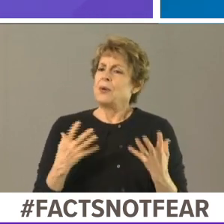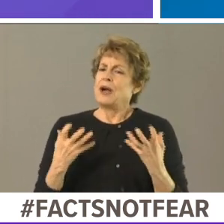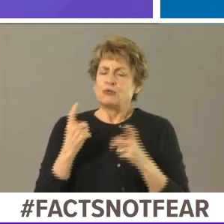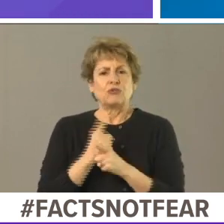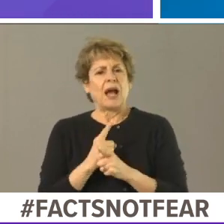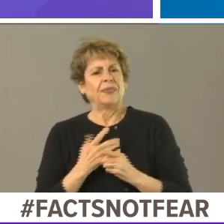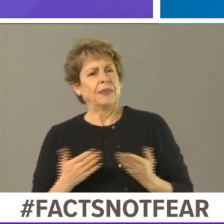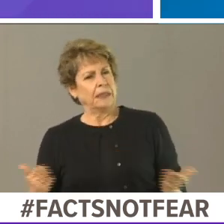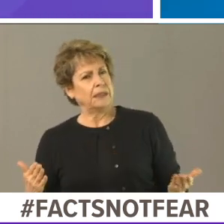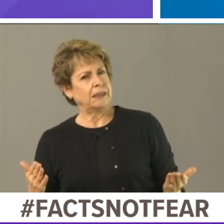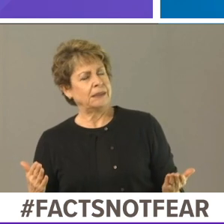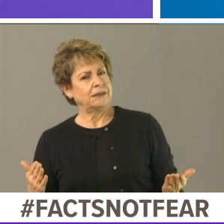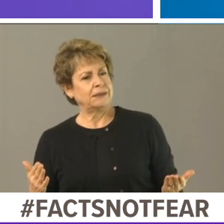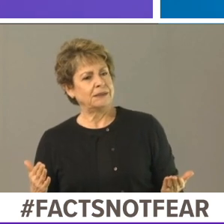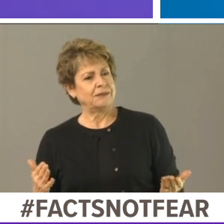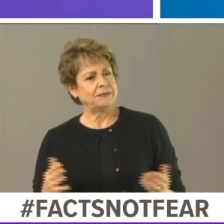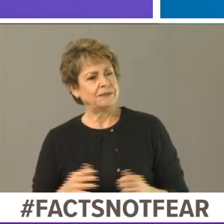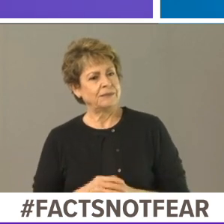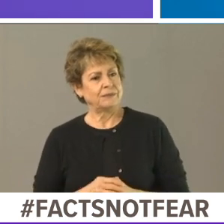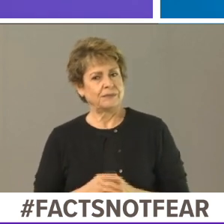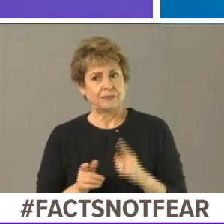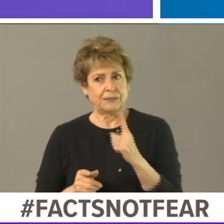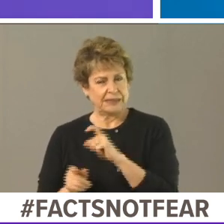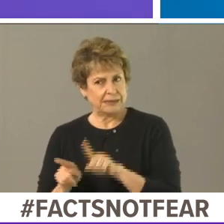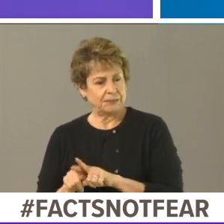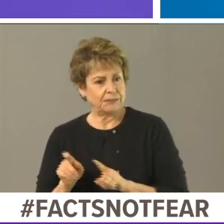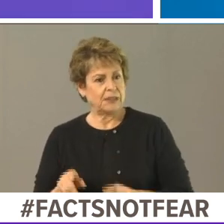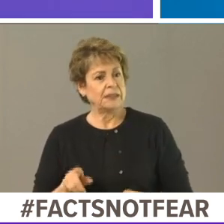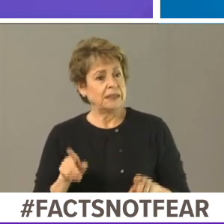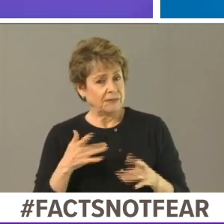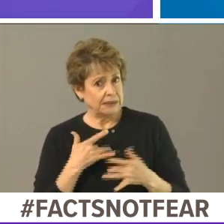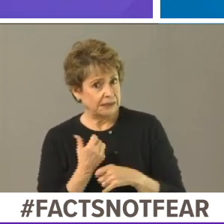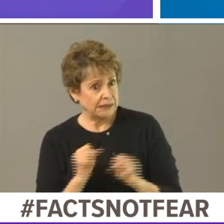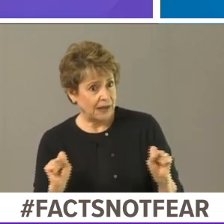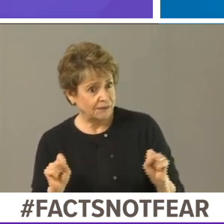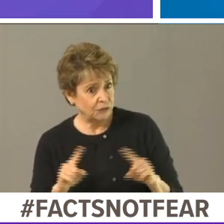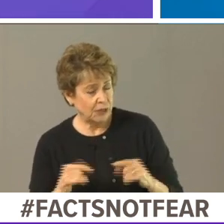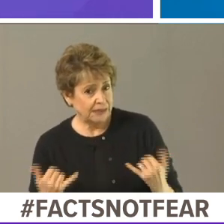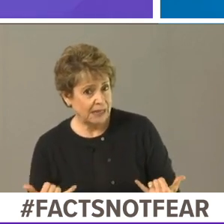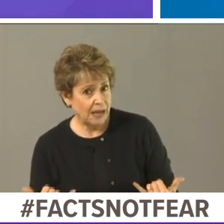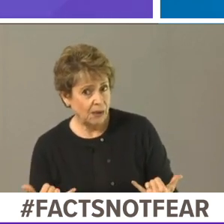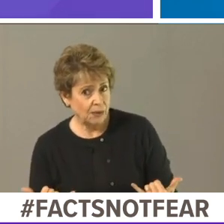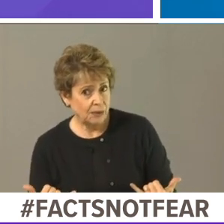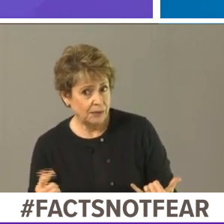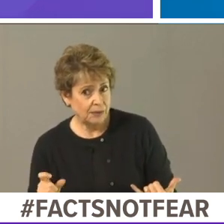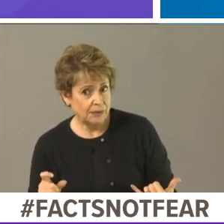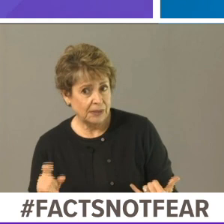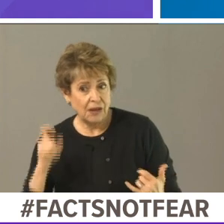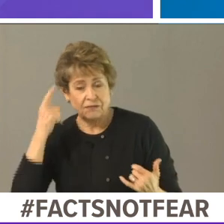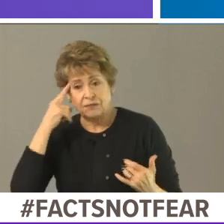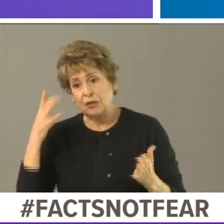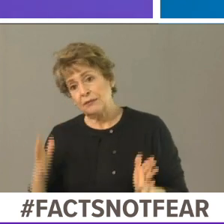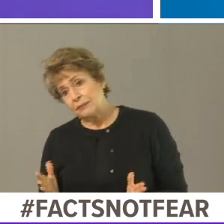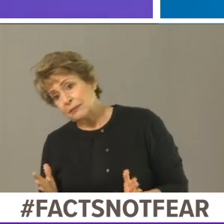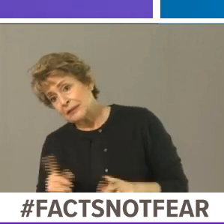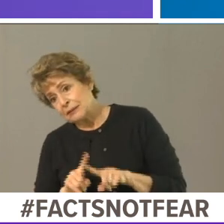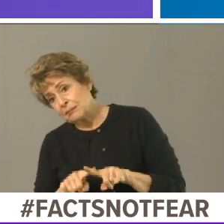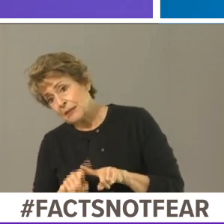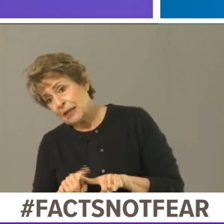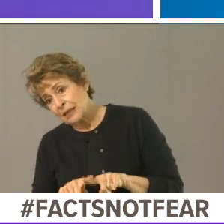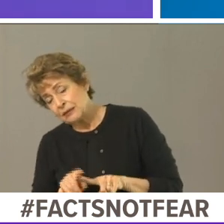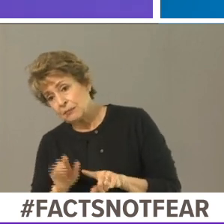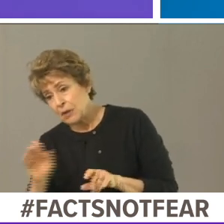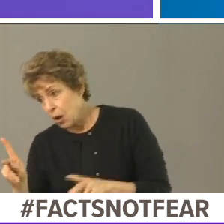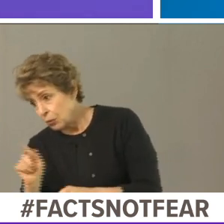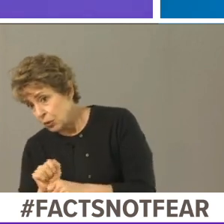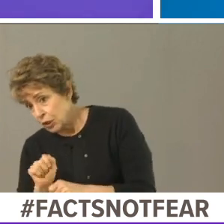time like this? Well, it depends on who you are and where you're working, in your own personal situation. Nicole, from